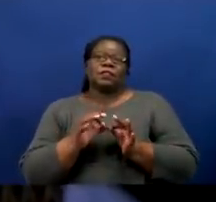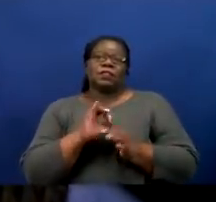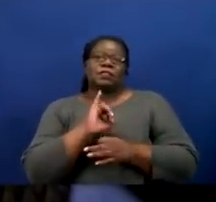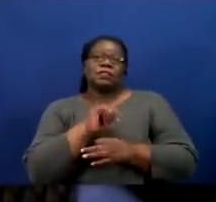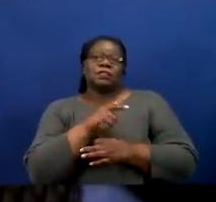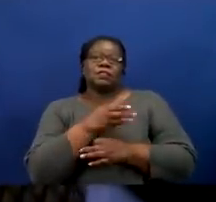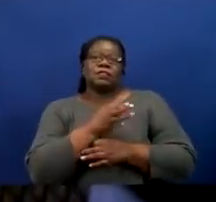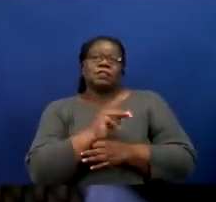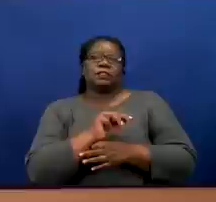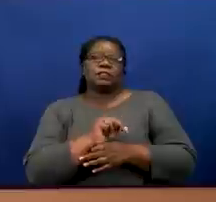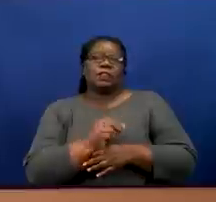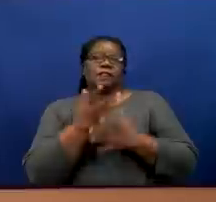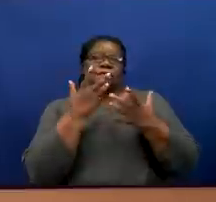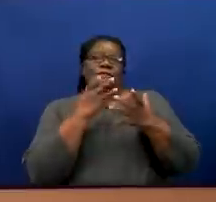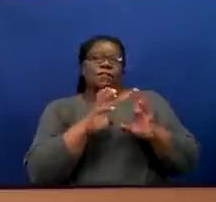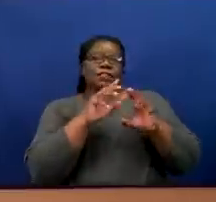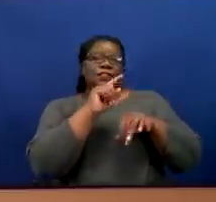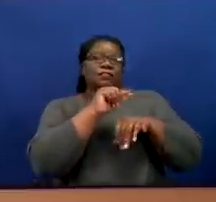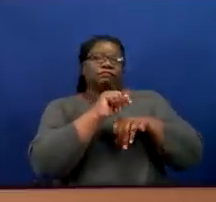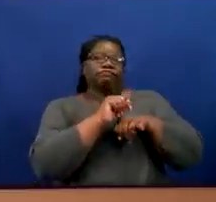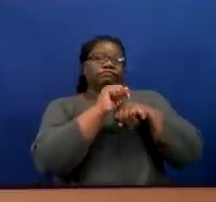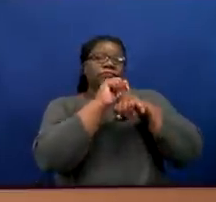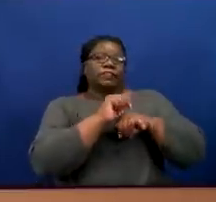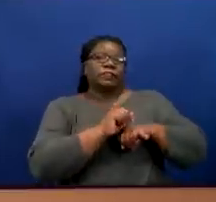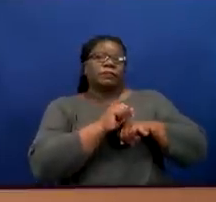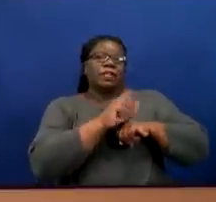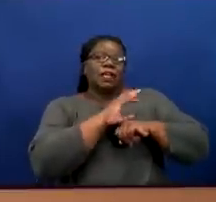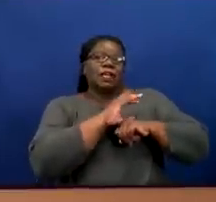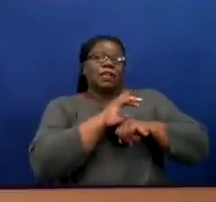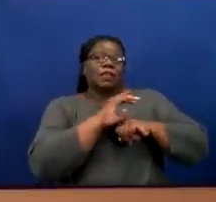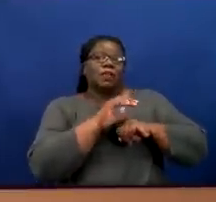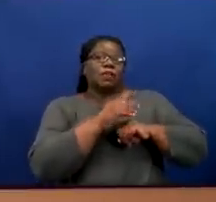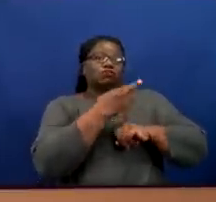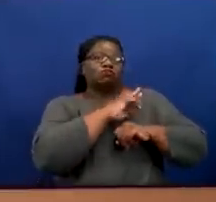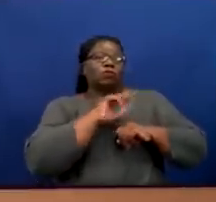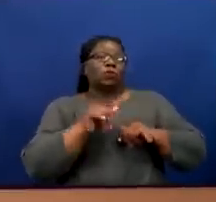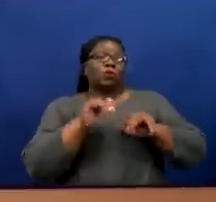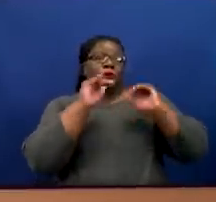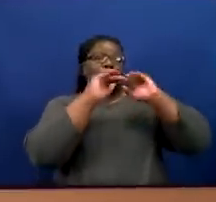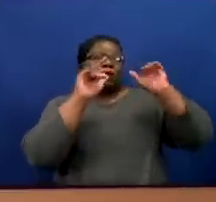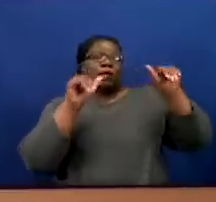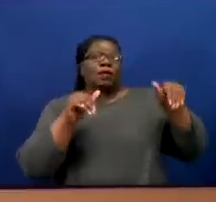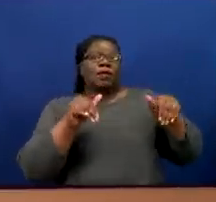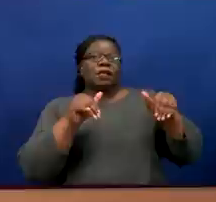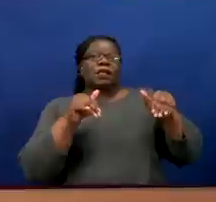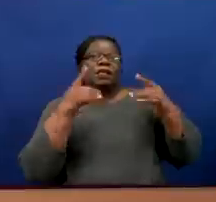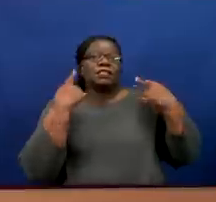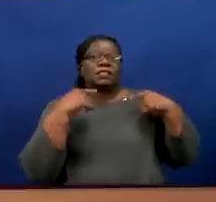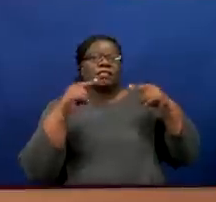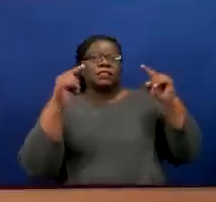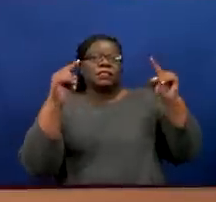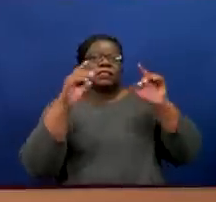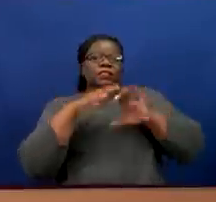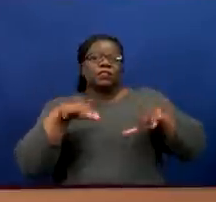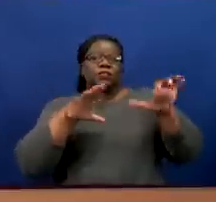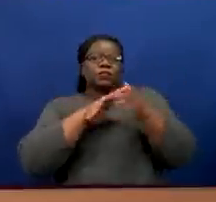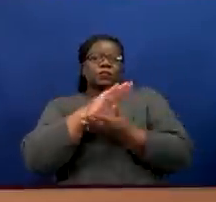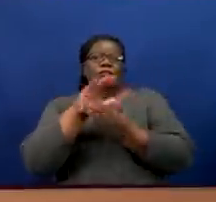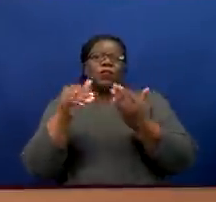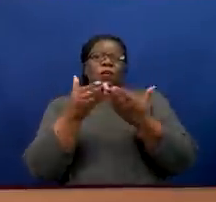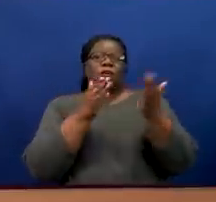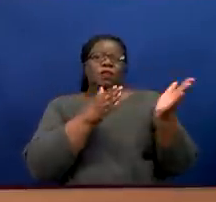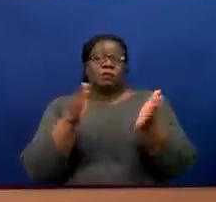Solomon had finished the temple of the Lord and the royal palace and had succeeded in carrying out all he had